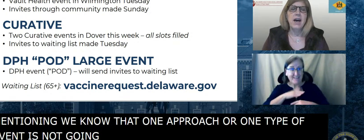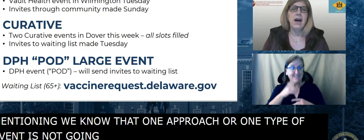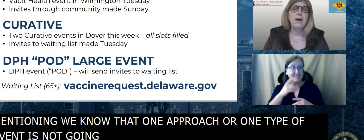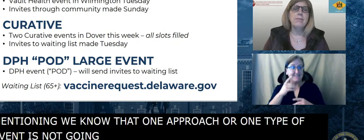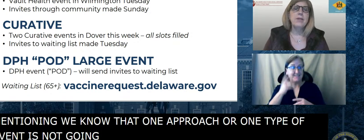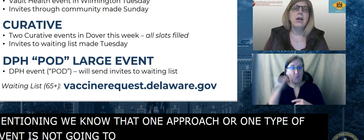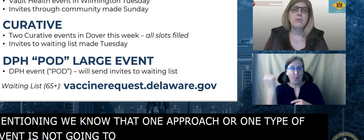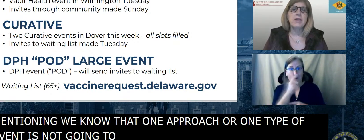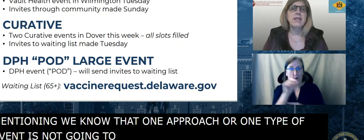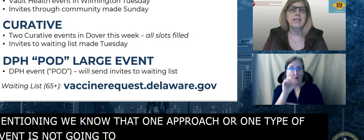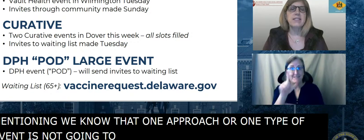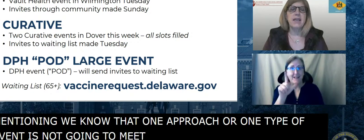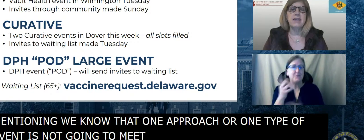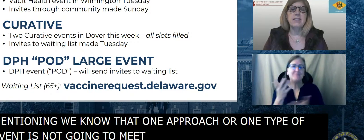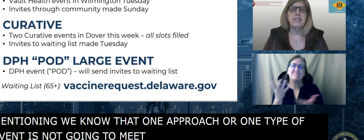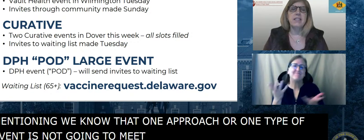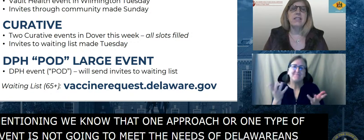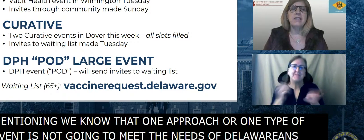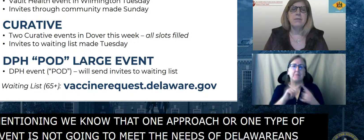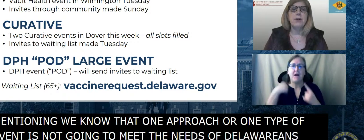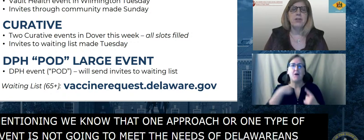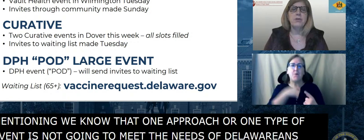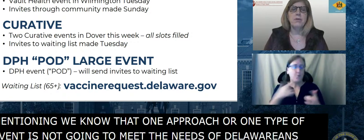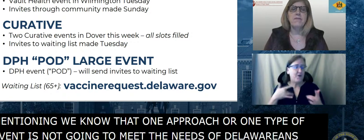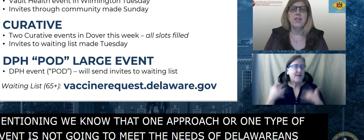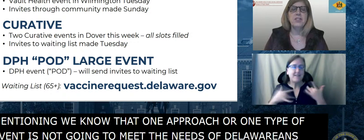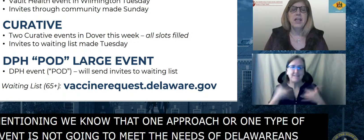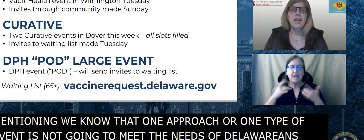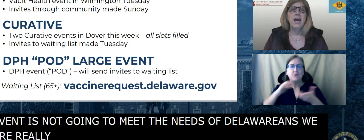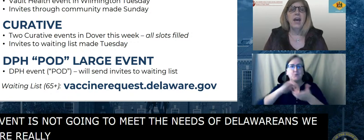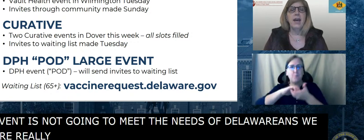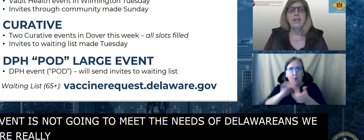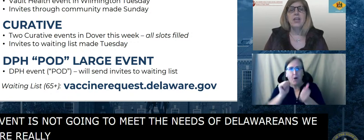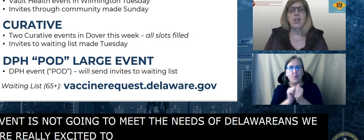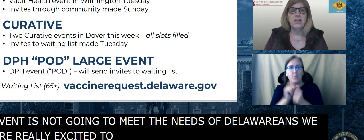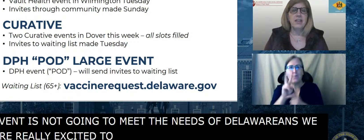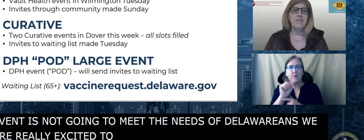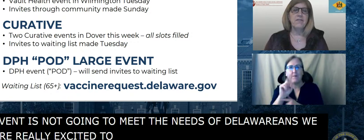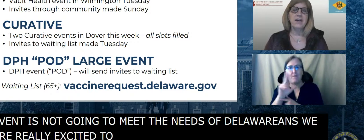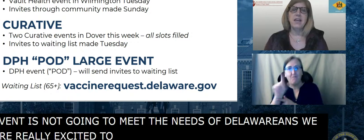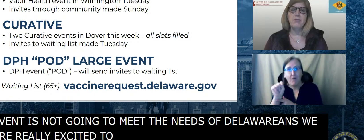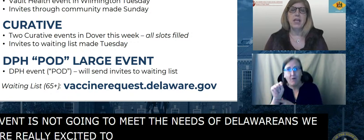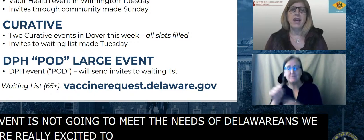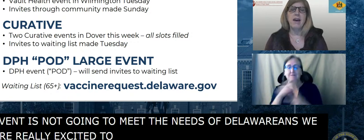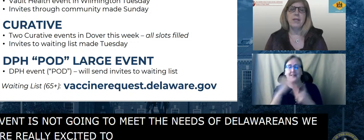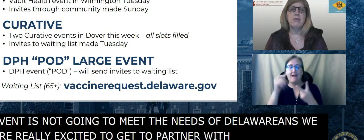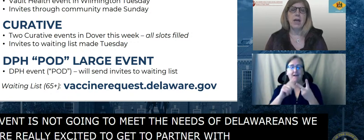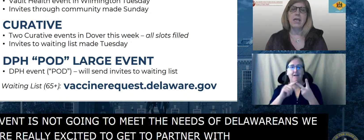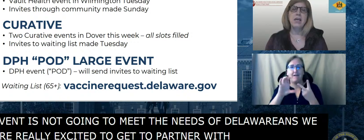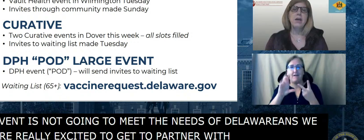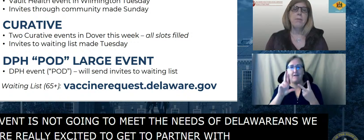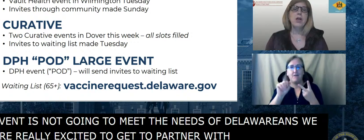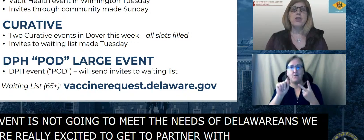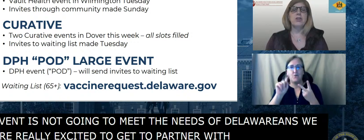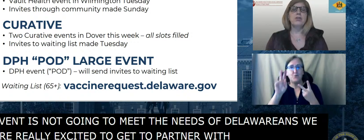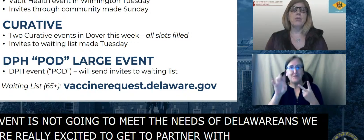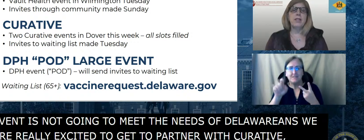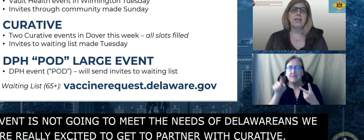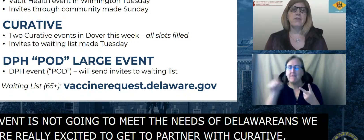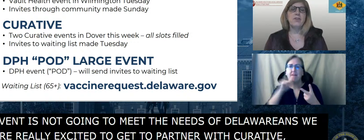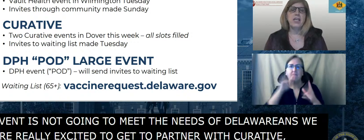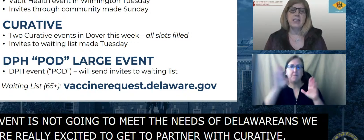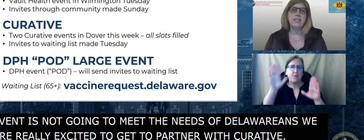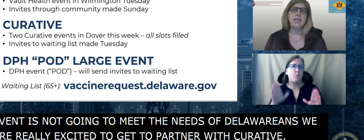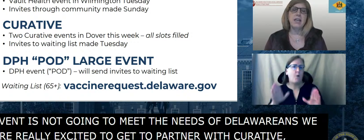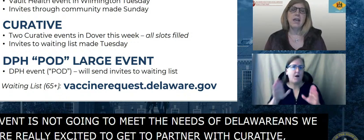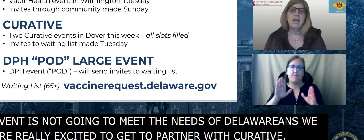Delawareans. We are really excited to get to partner with Vault and Curative. They really have been great partners with